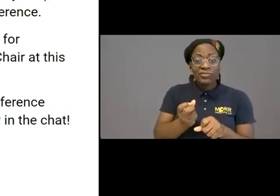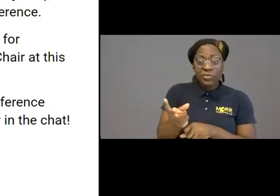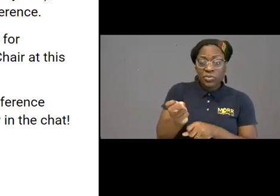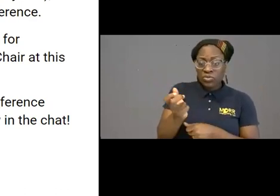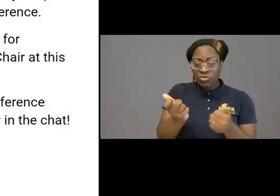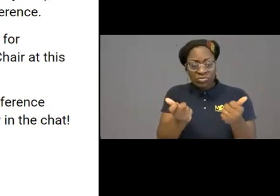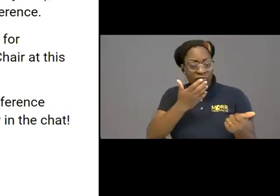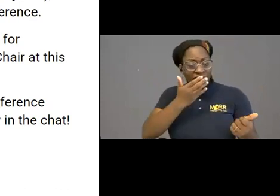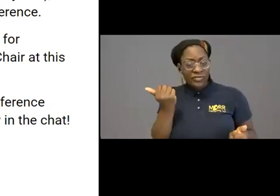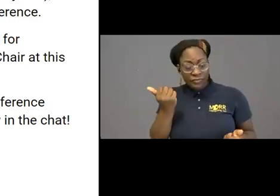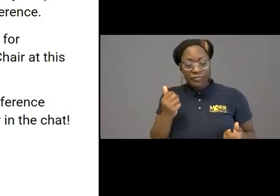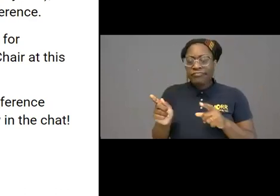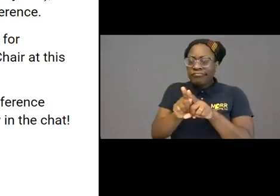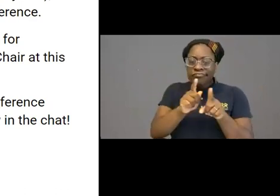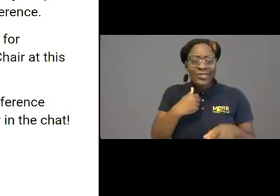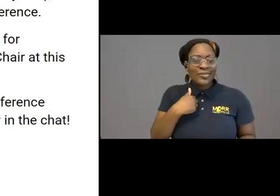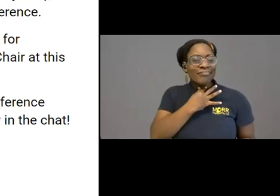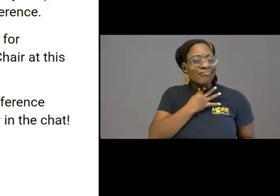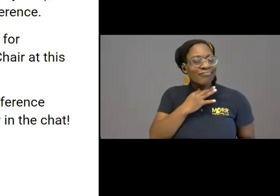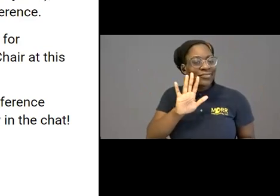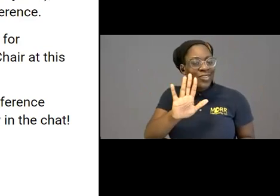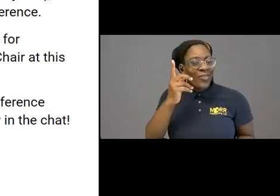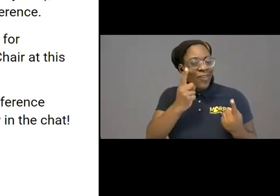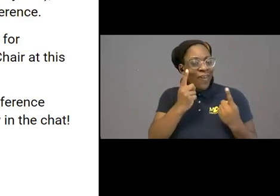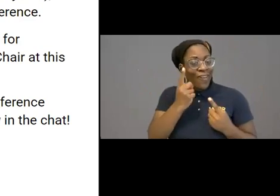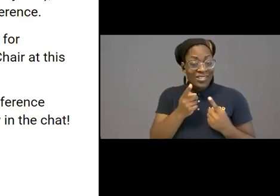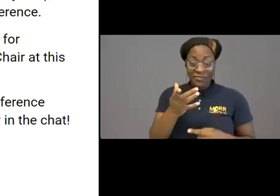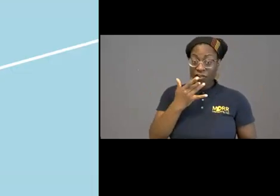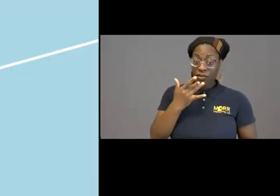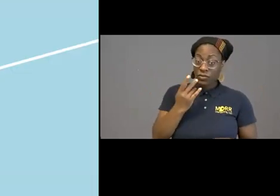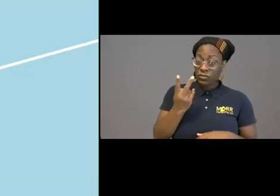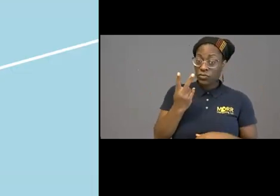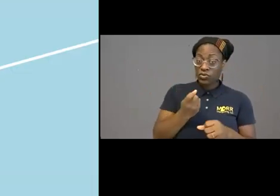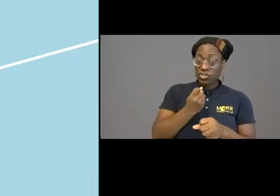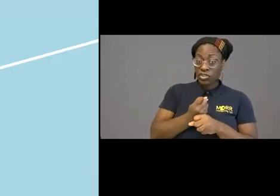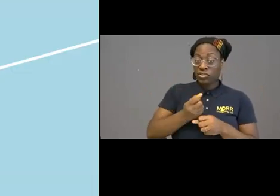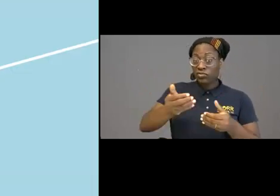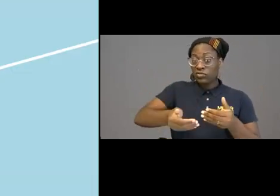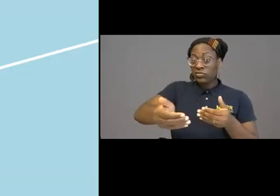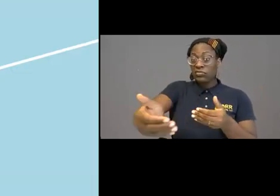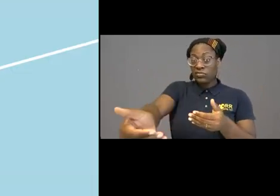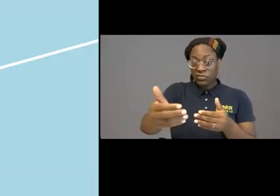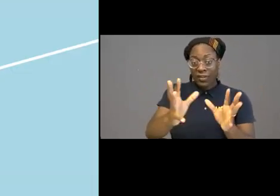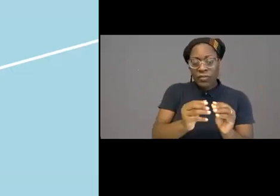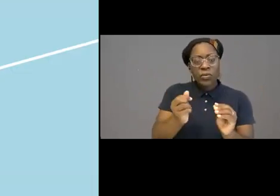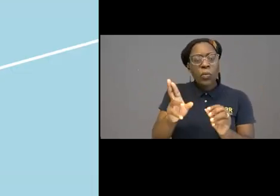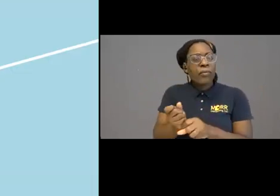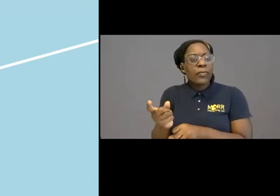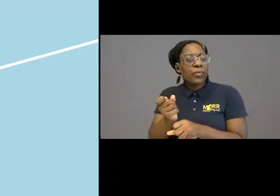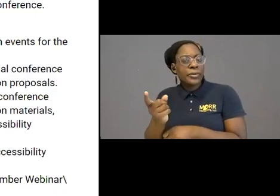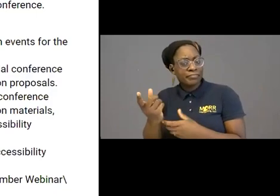every 2 years. So please feel free to let us know your thoughts in the chat. And now Megan will talk about virtual